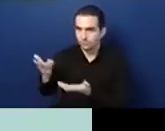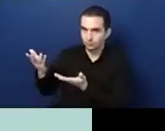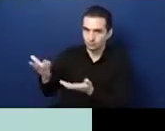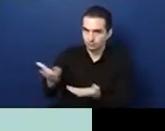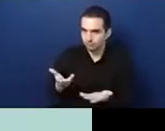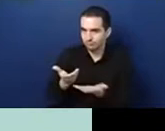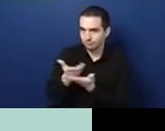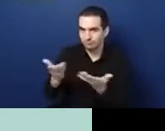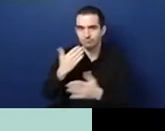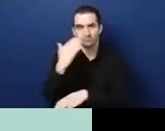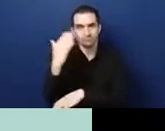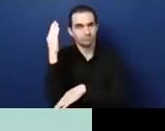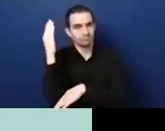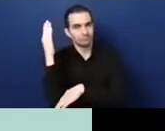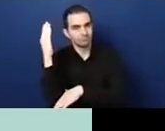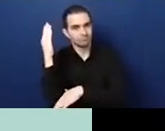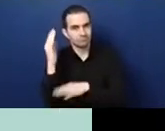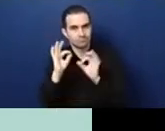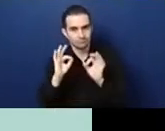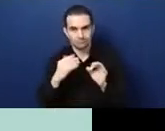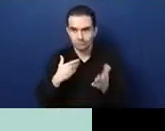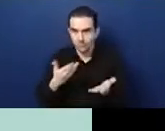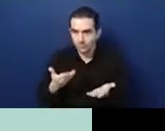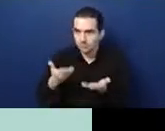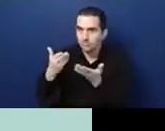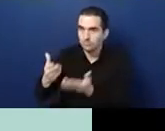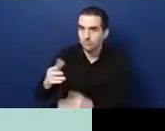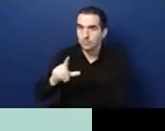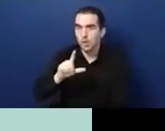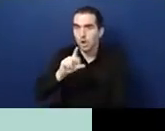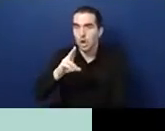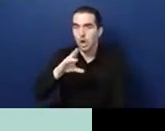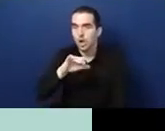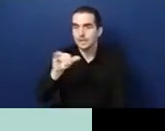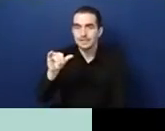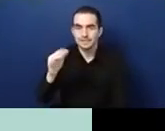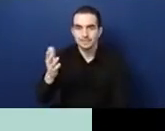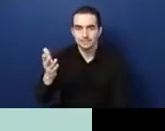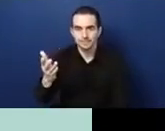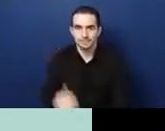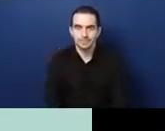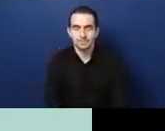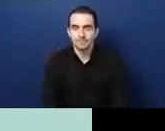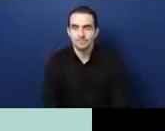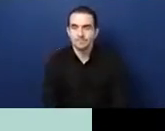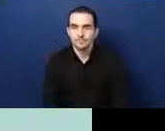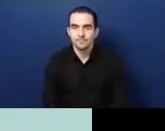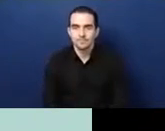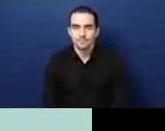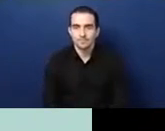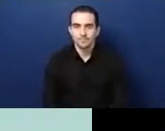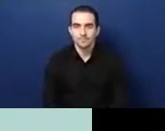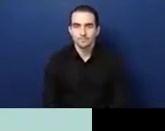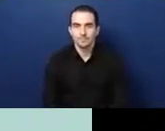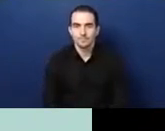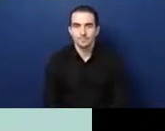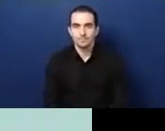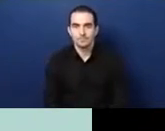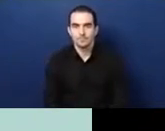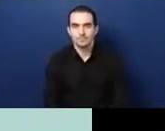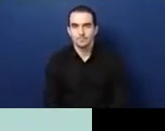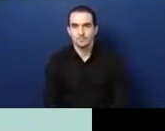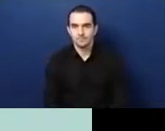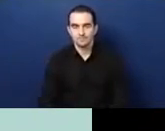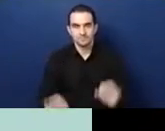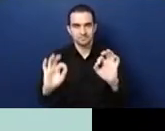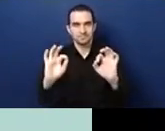Lucy Muchiri. Thank you very much, Elena, for the great introduction. As you have, my name is Lucy.